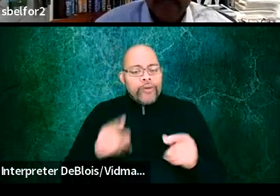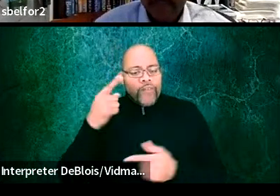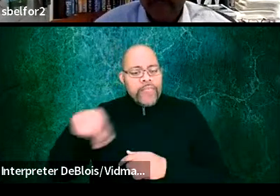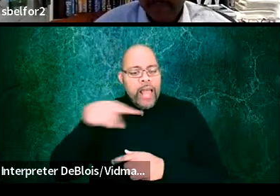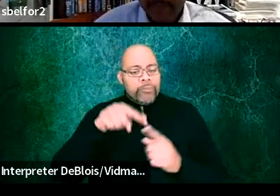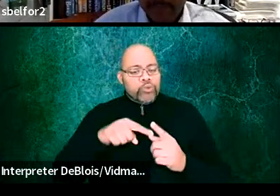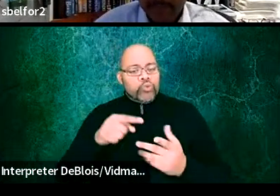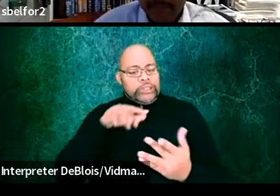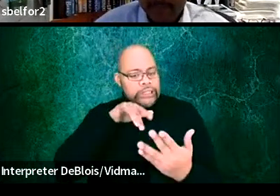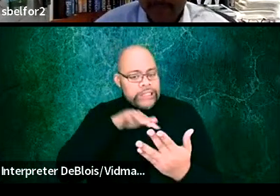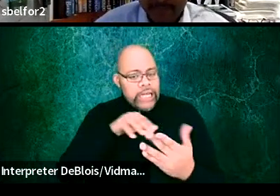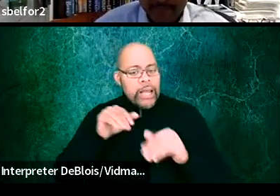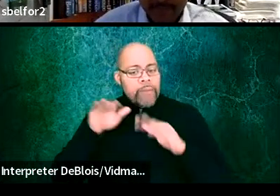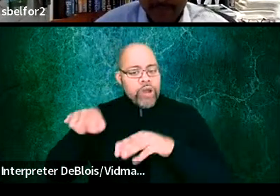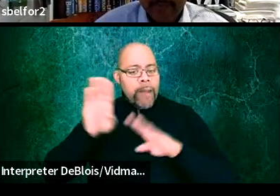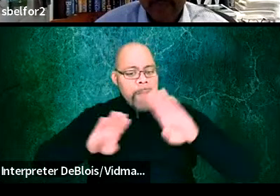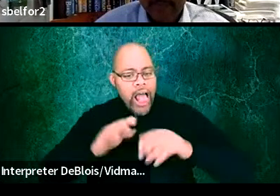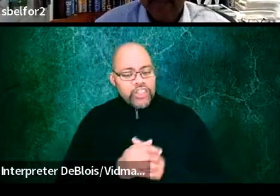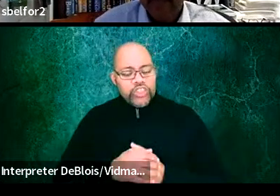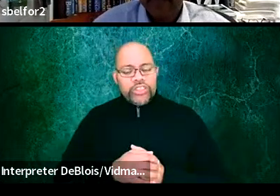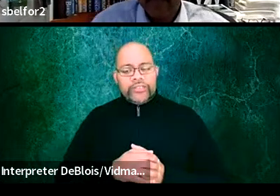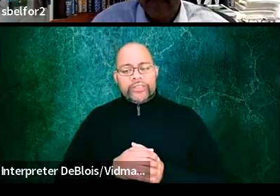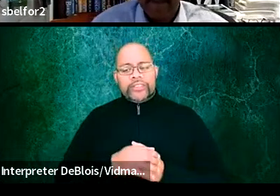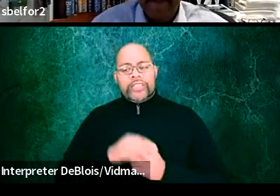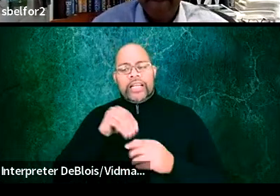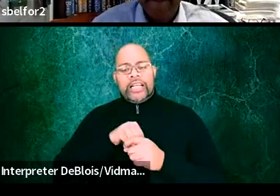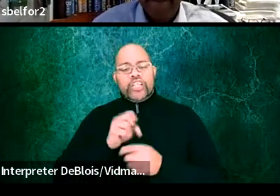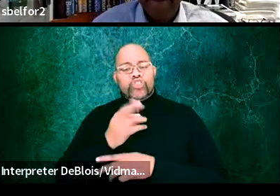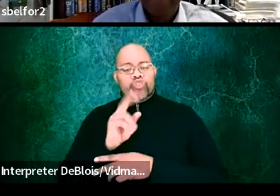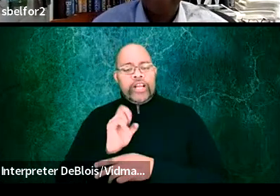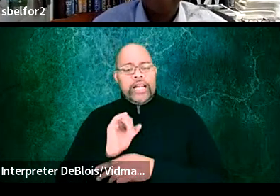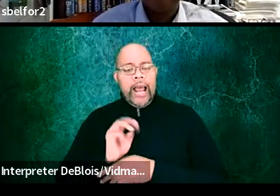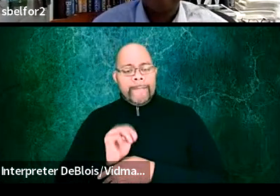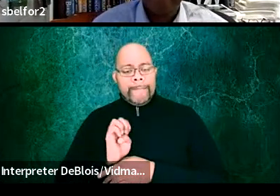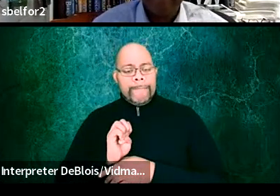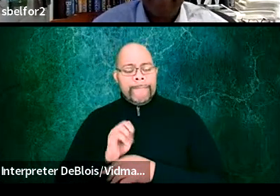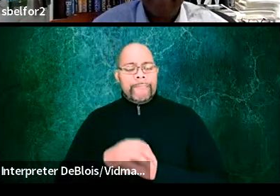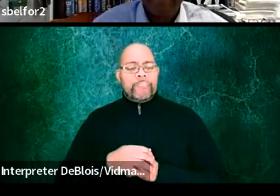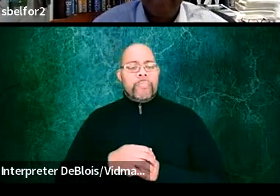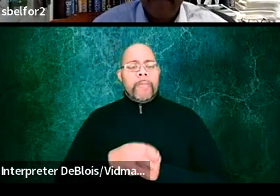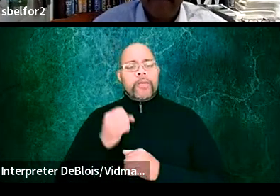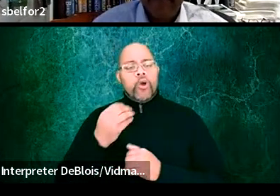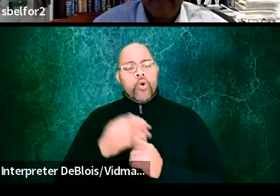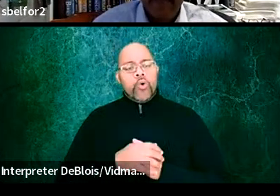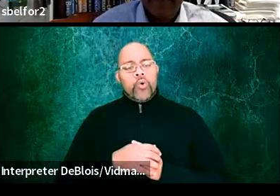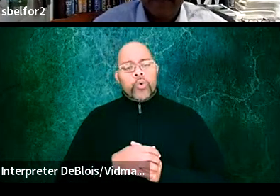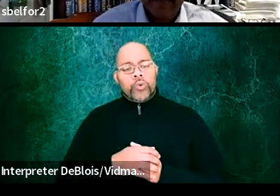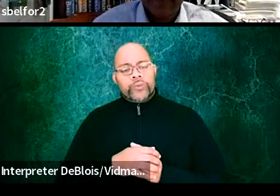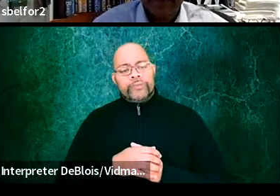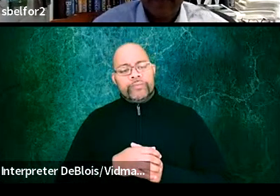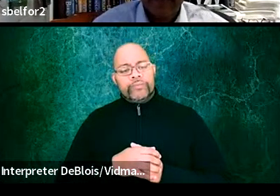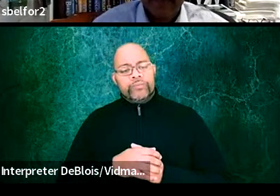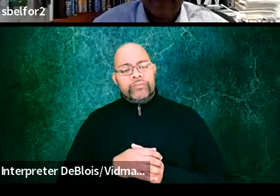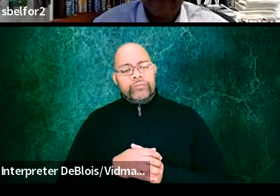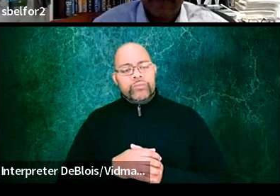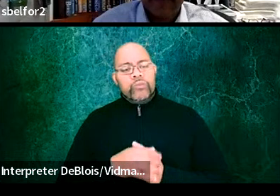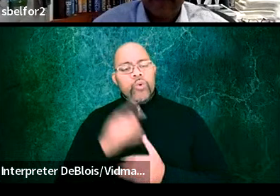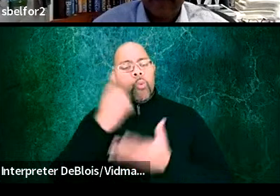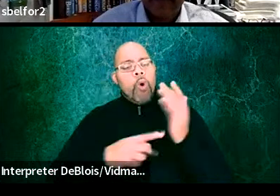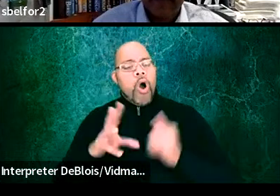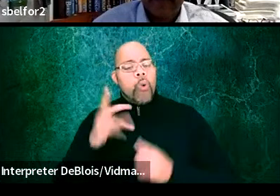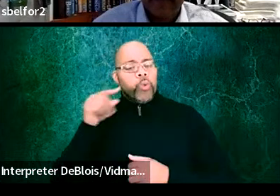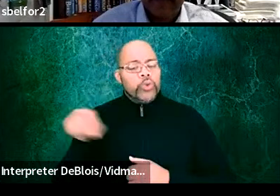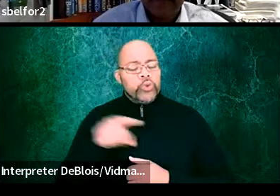to study marine biology in Suriname. So what would